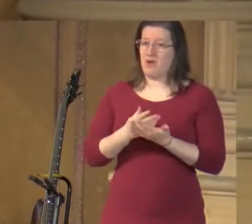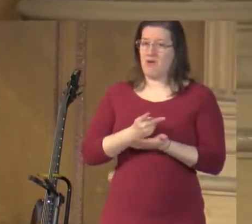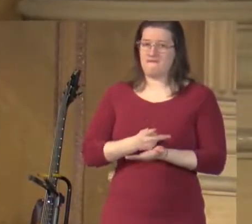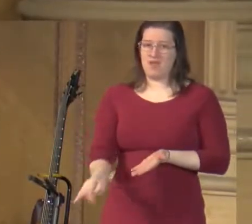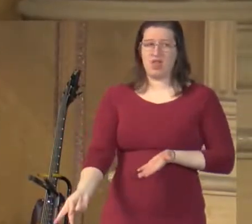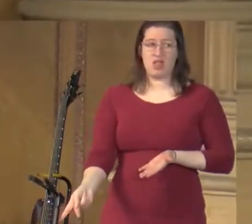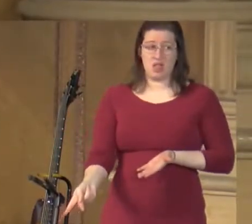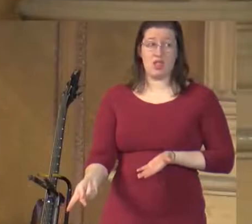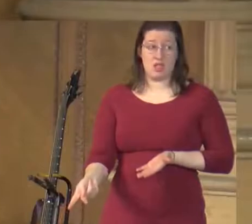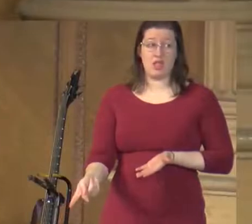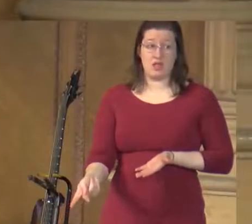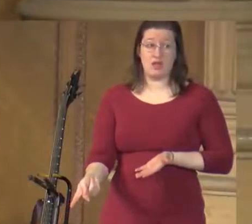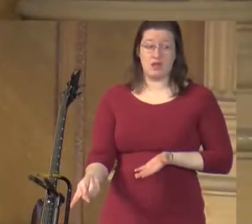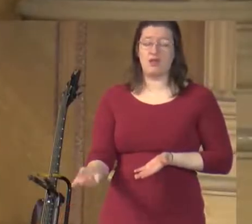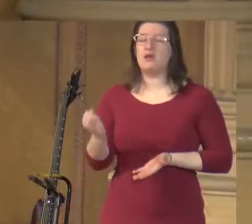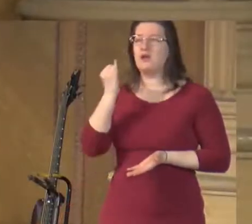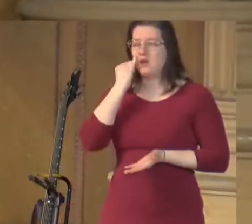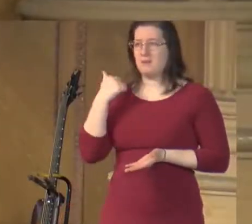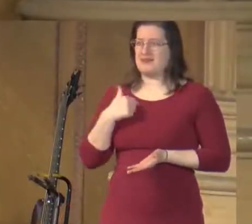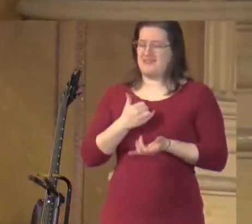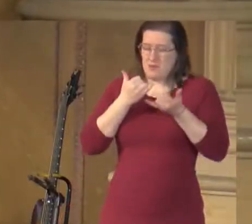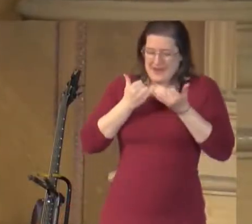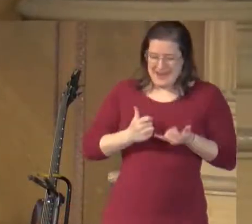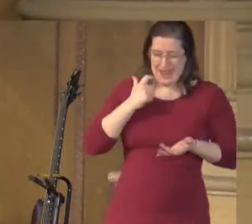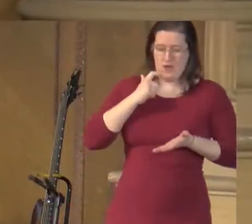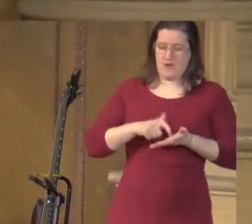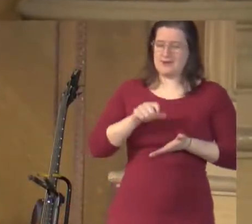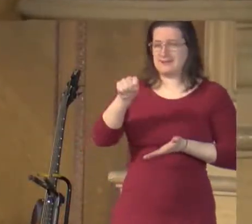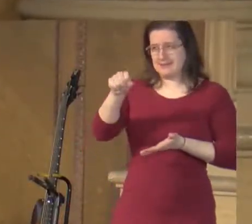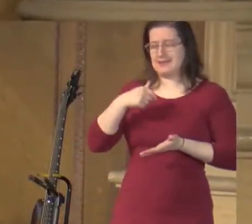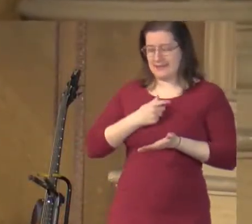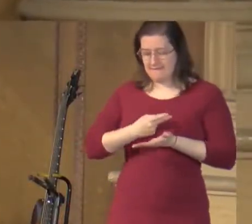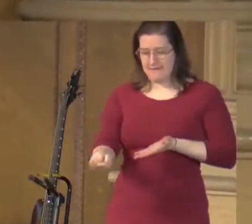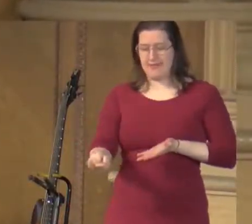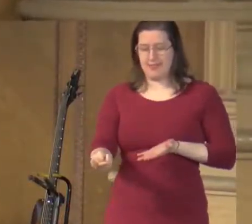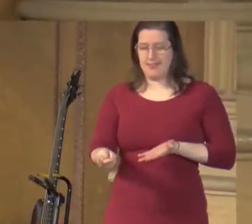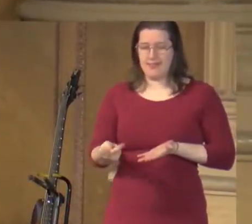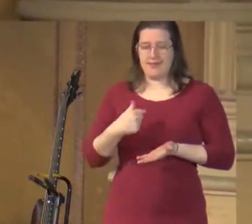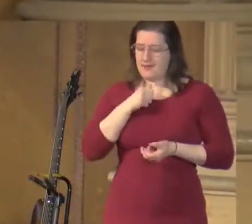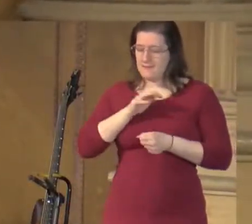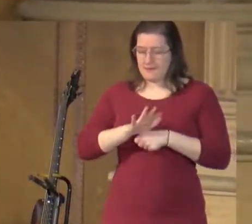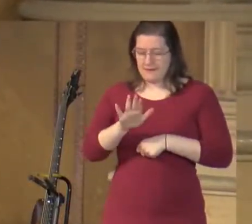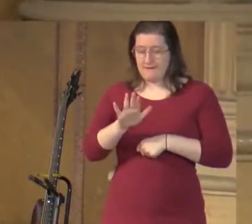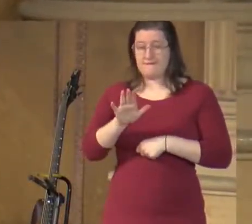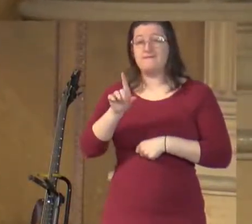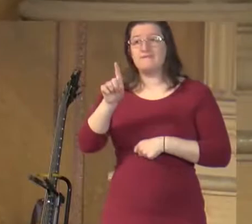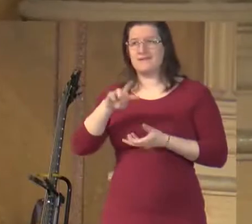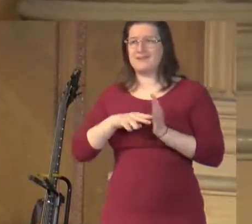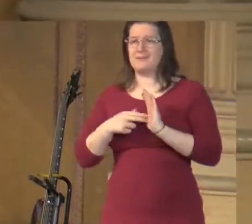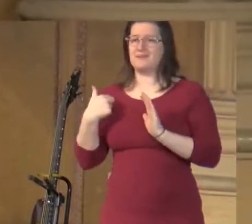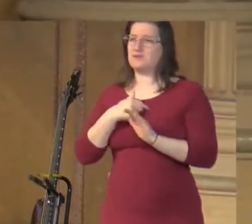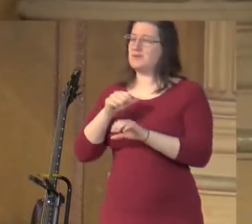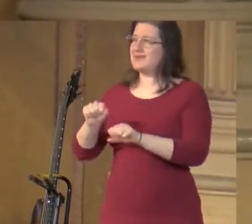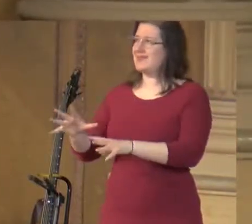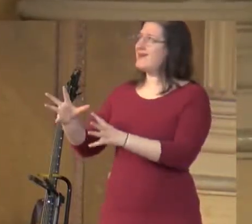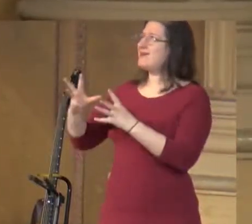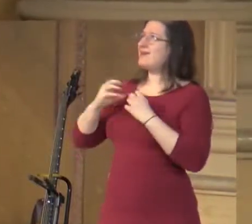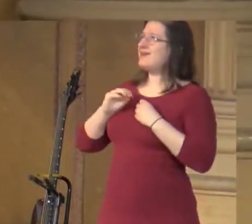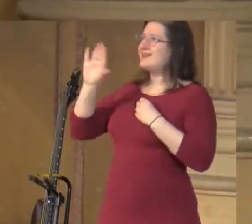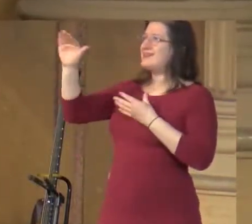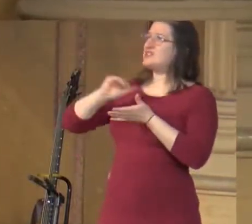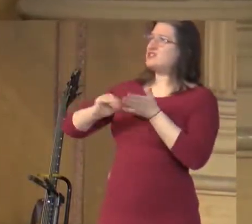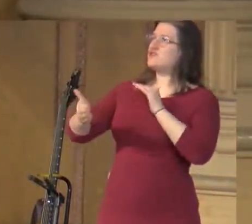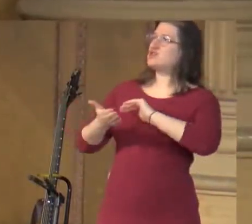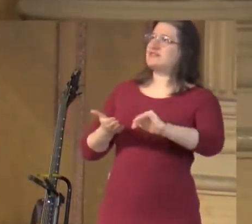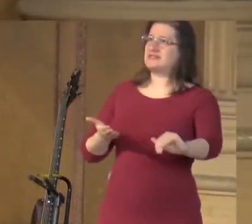but if we recognize that we're falling short now in this life we can find forgiveness now we can come to him by faith believing